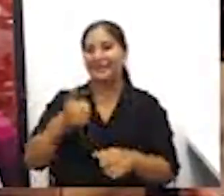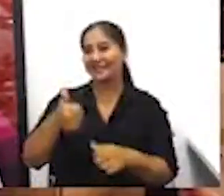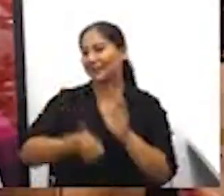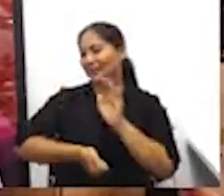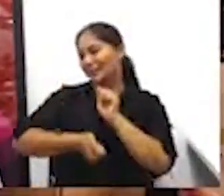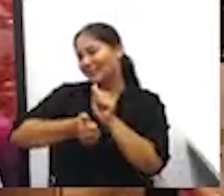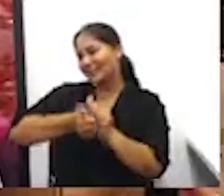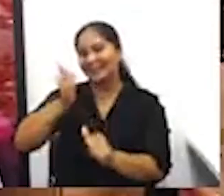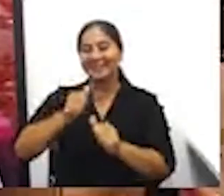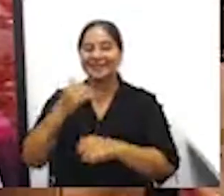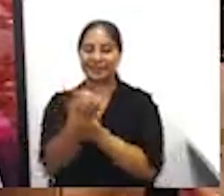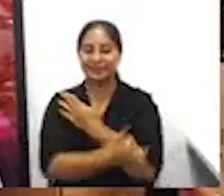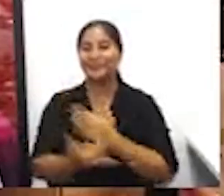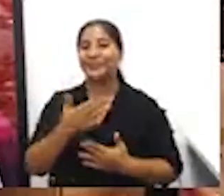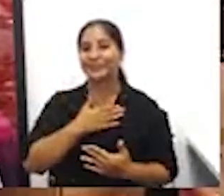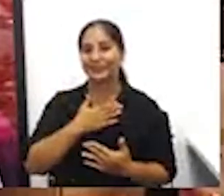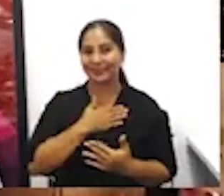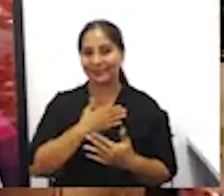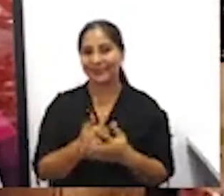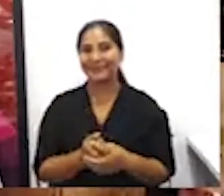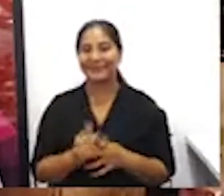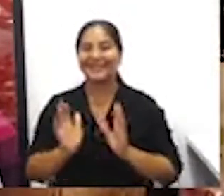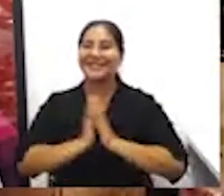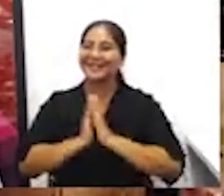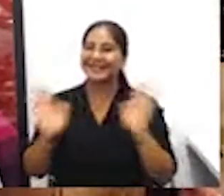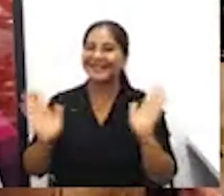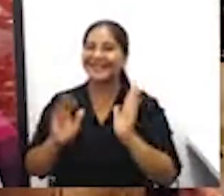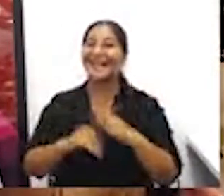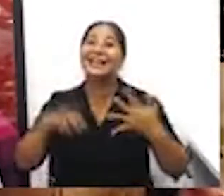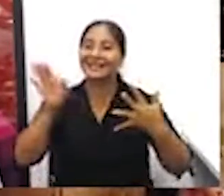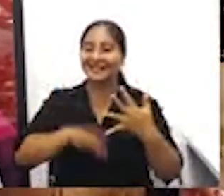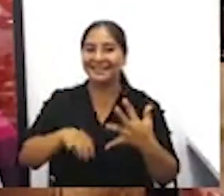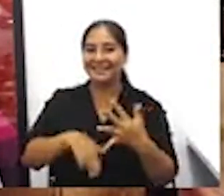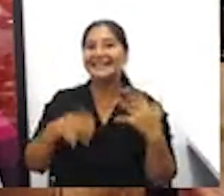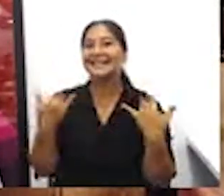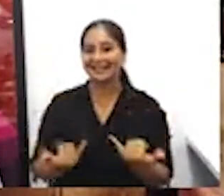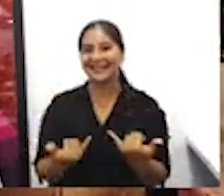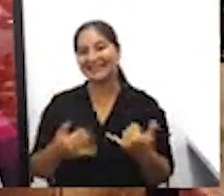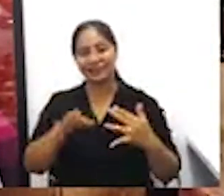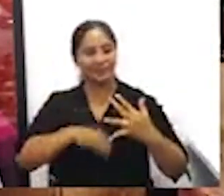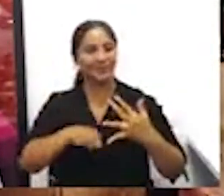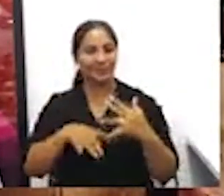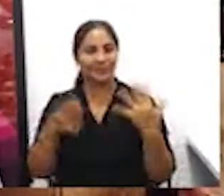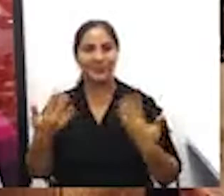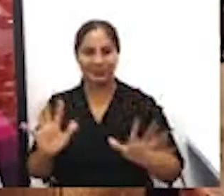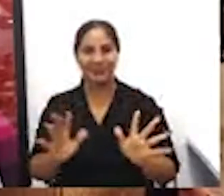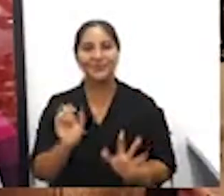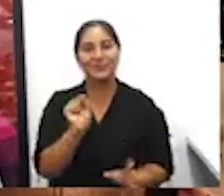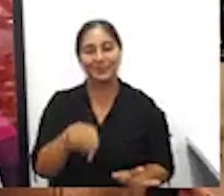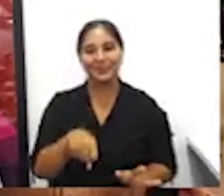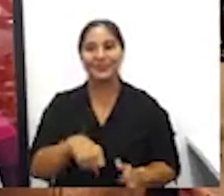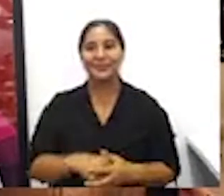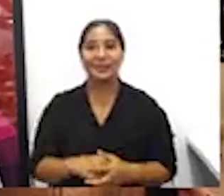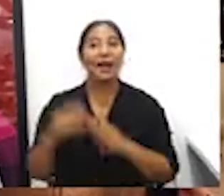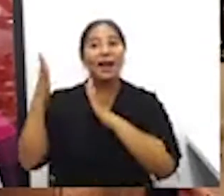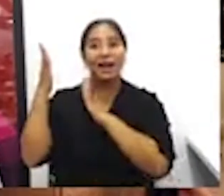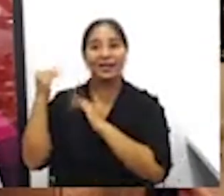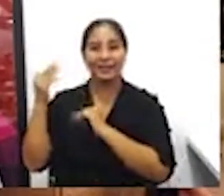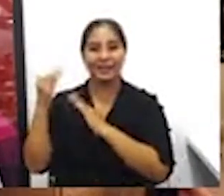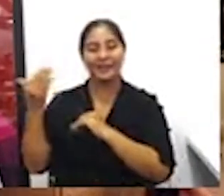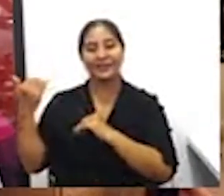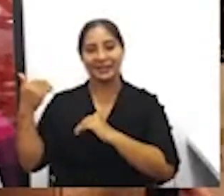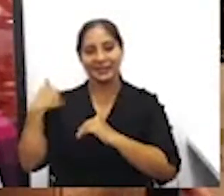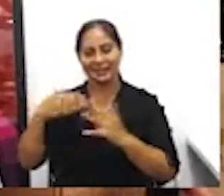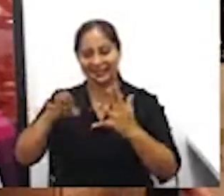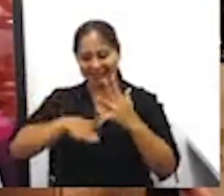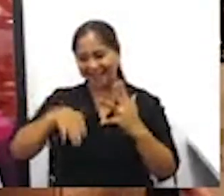Actually, we have the last question. This is the real last question from the audience back home. No,